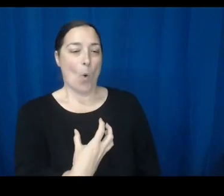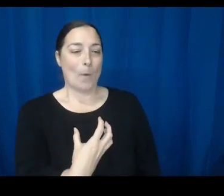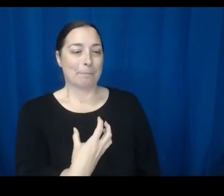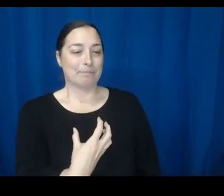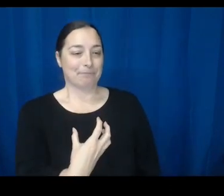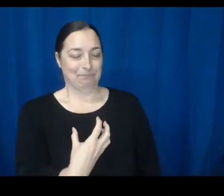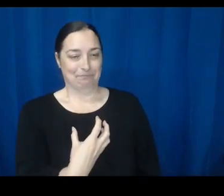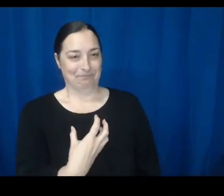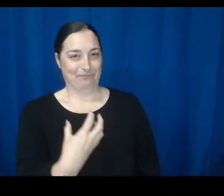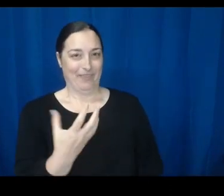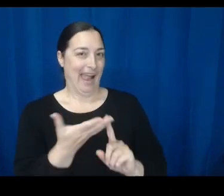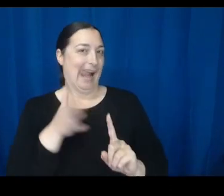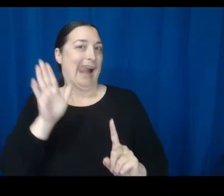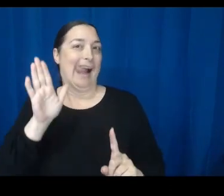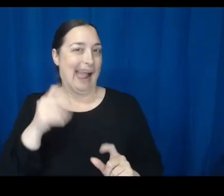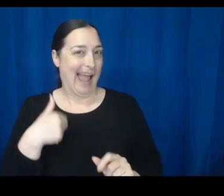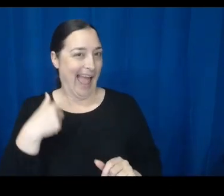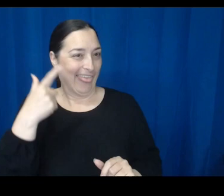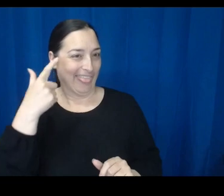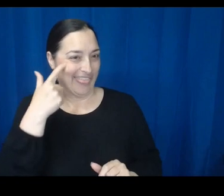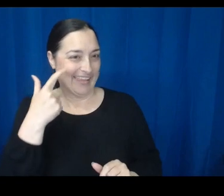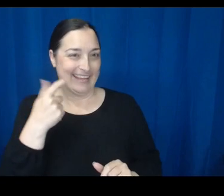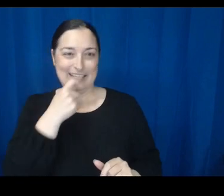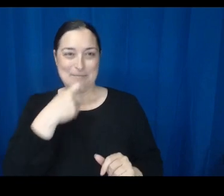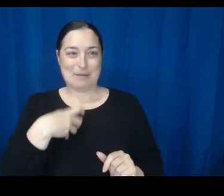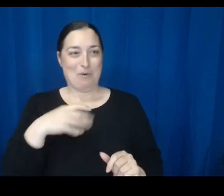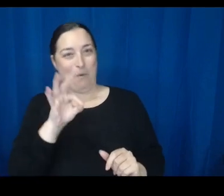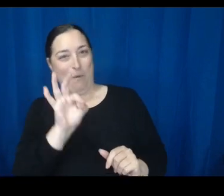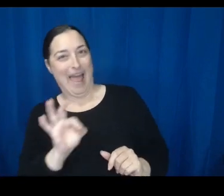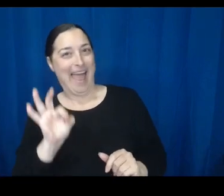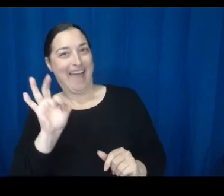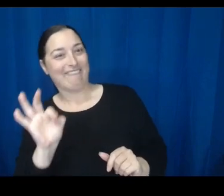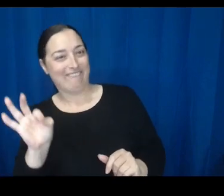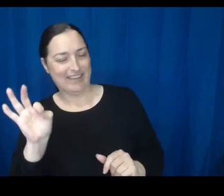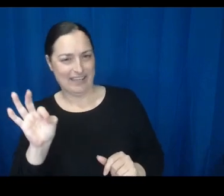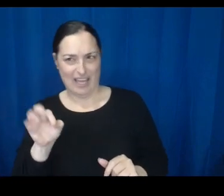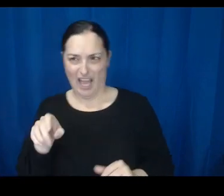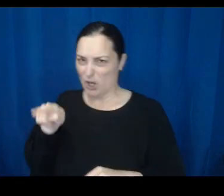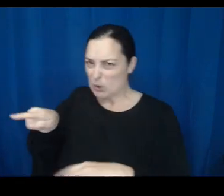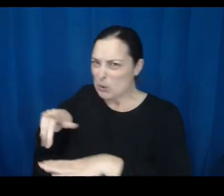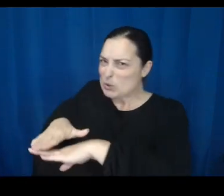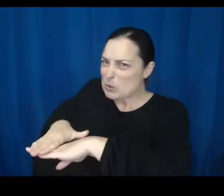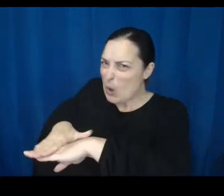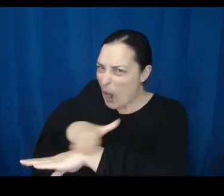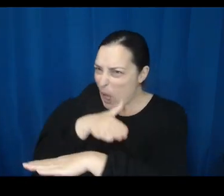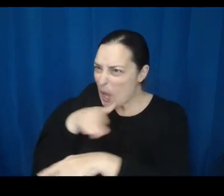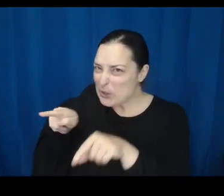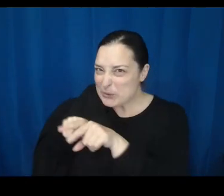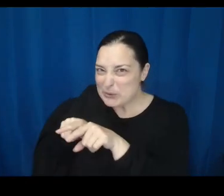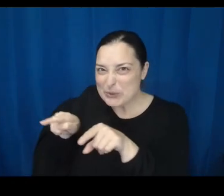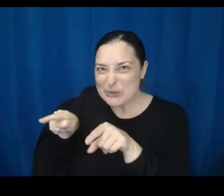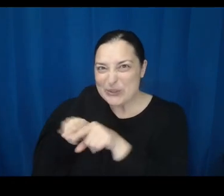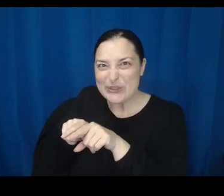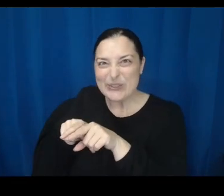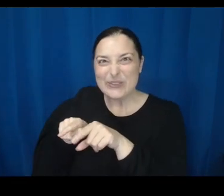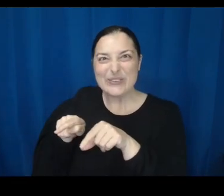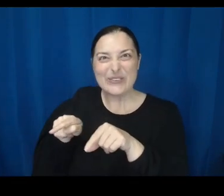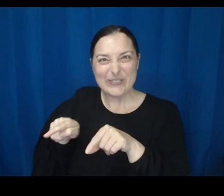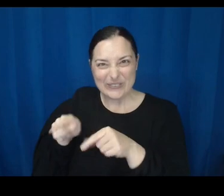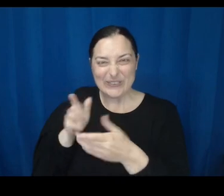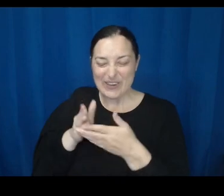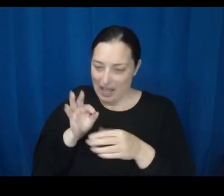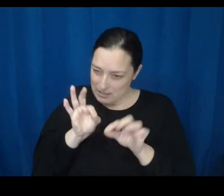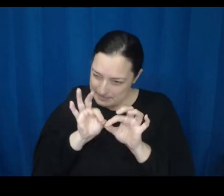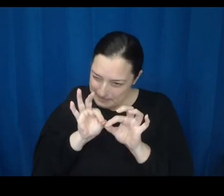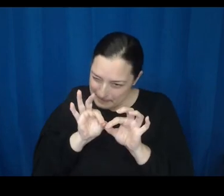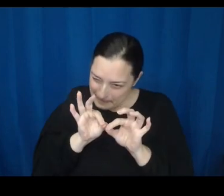eccentric, I think, and wayward my line. And you were really slow, like yeah. moving the line kind of incrementally. Yeah.